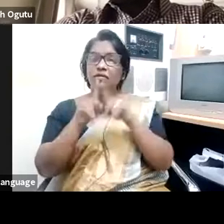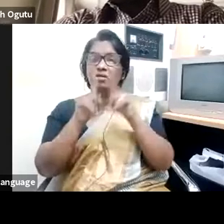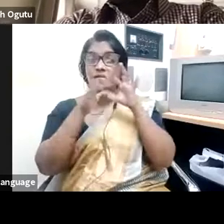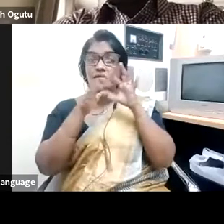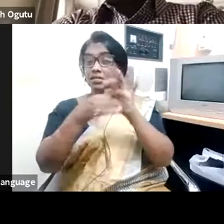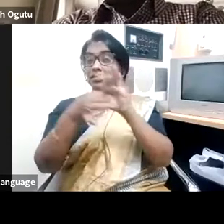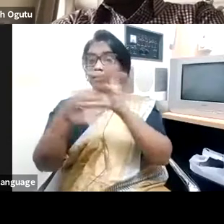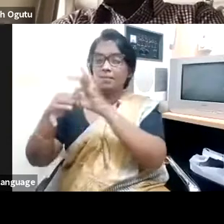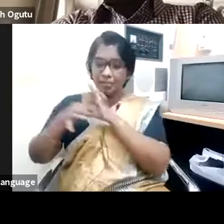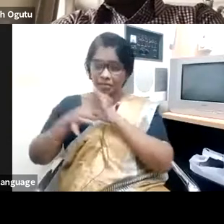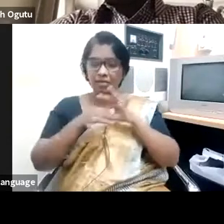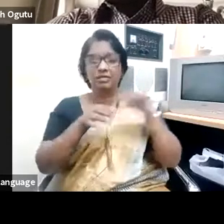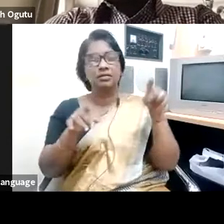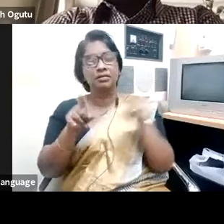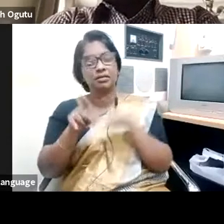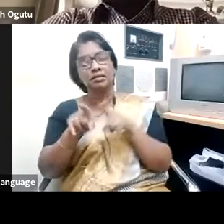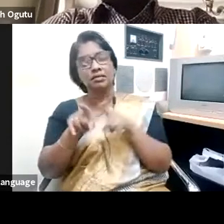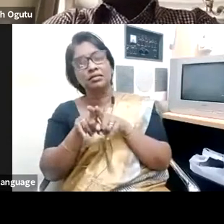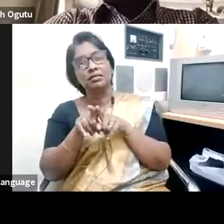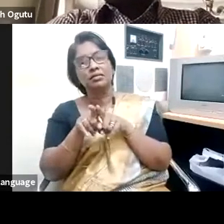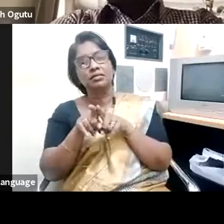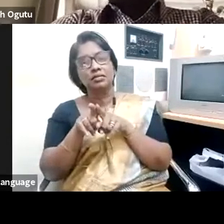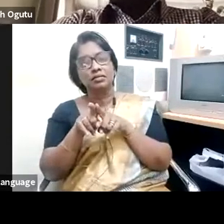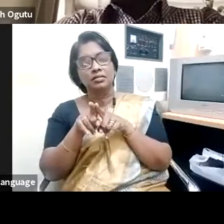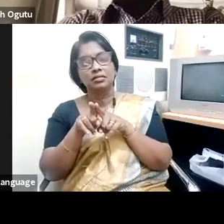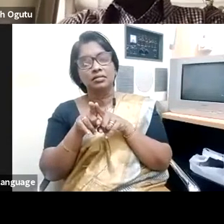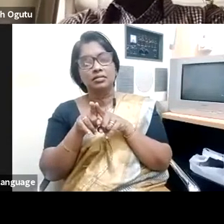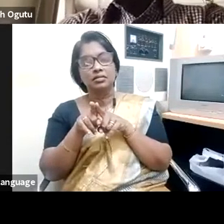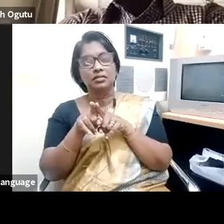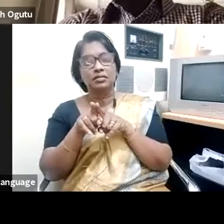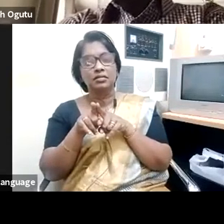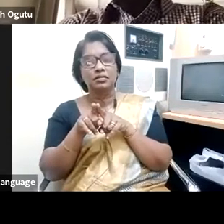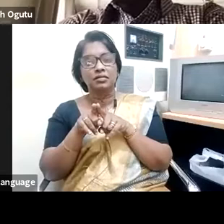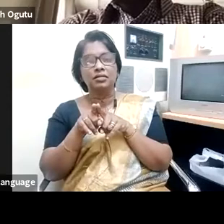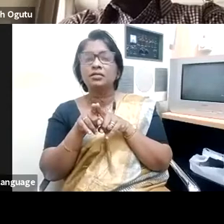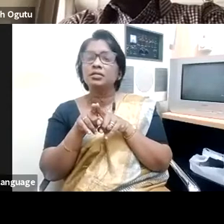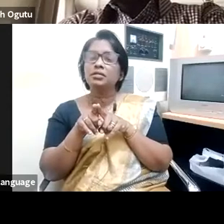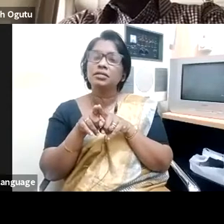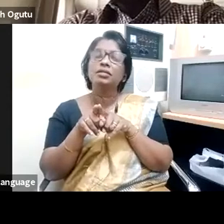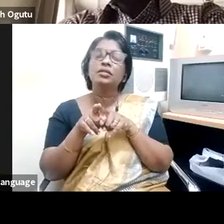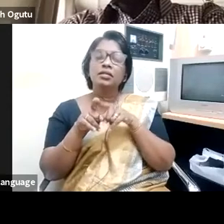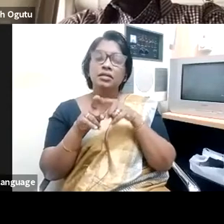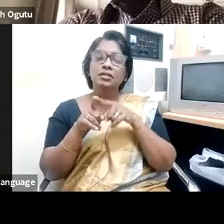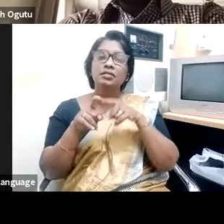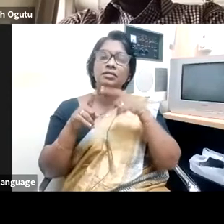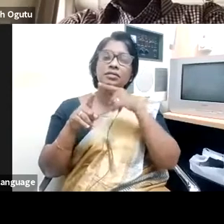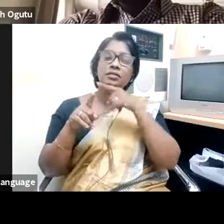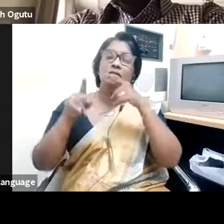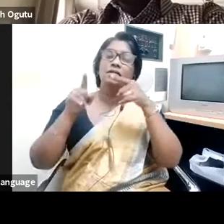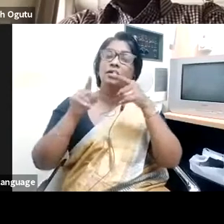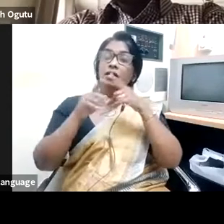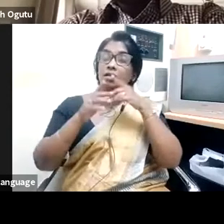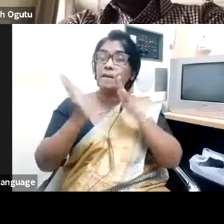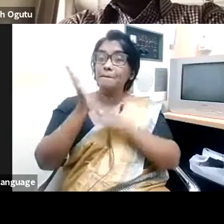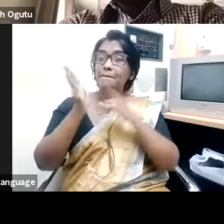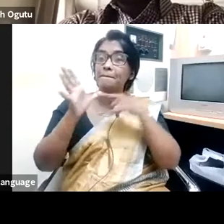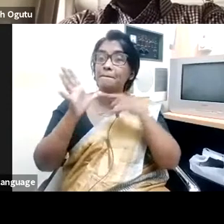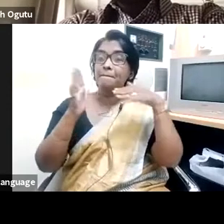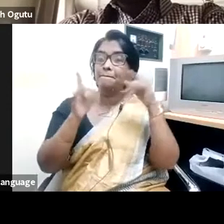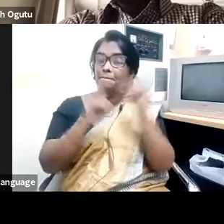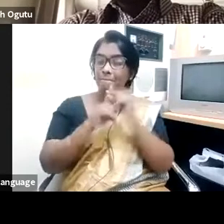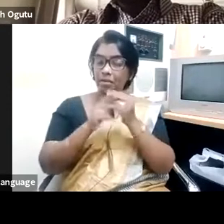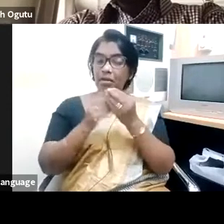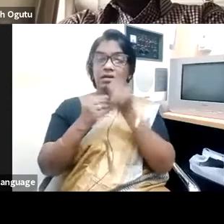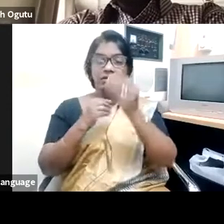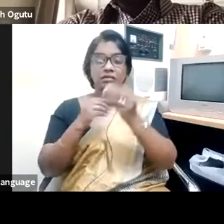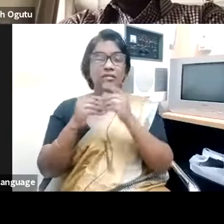They present, like Sandra and others said, a roadmap for creating systemic financial, social, and environmental value. And as the